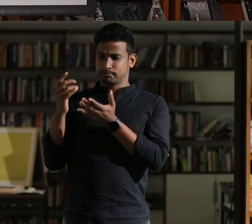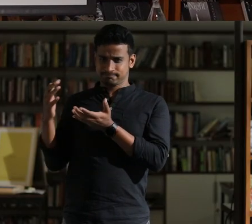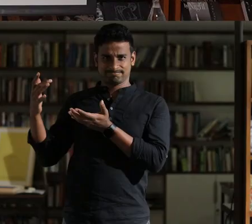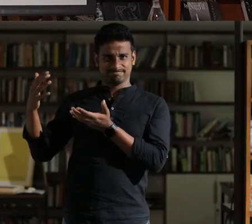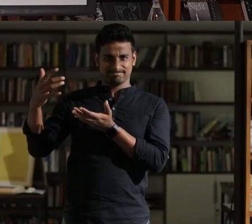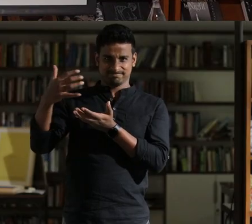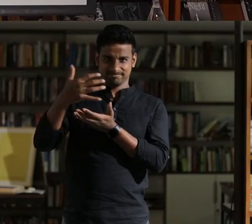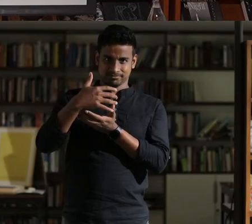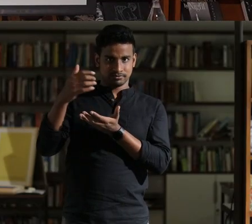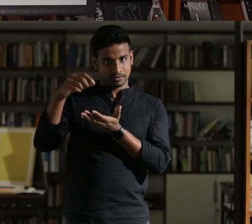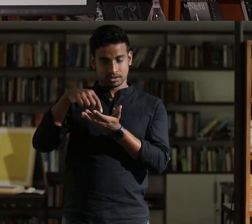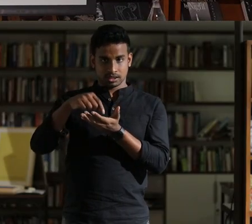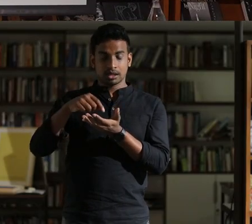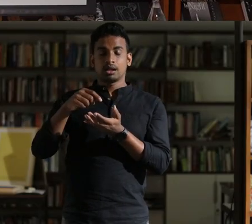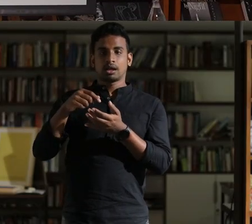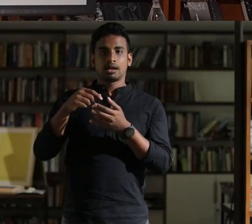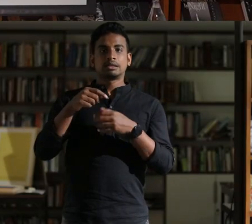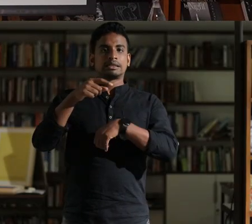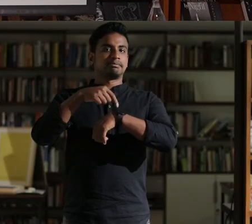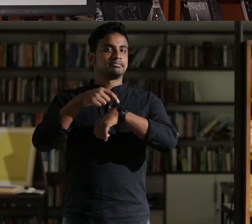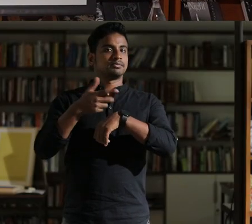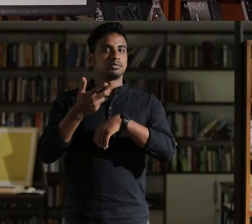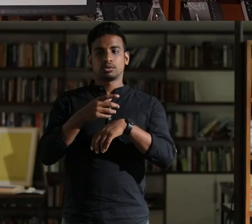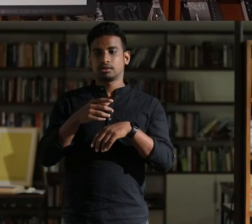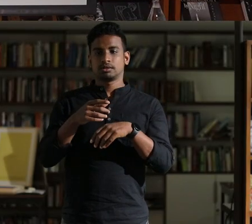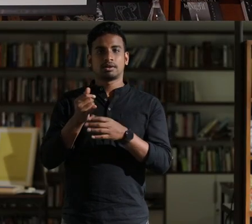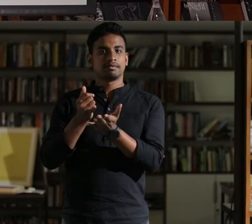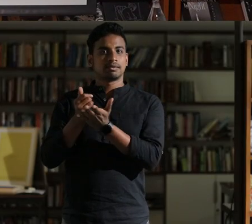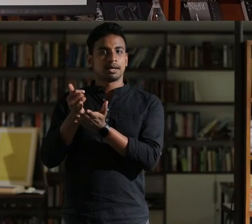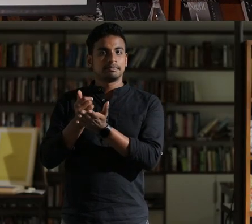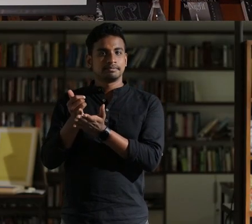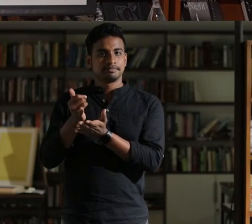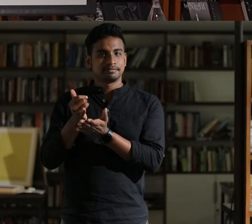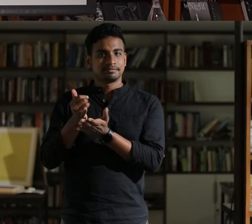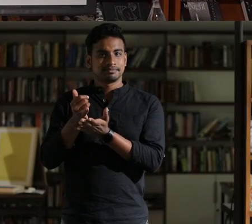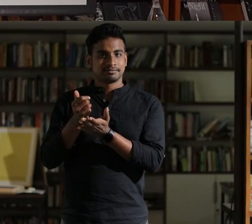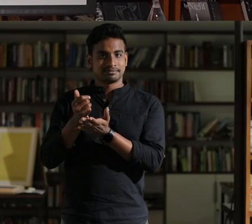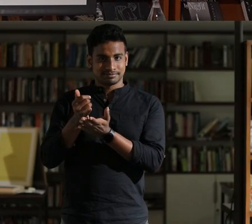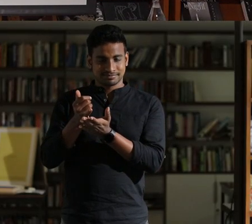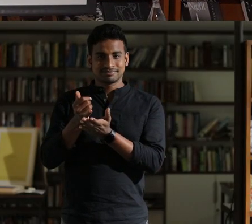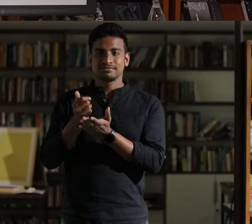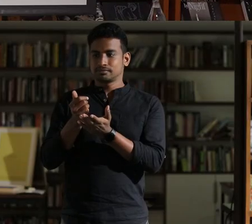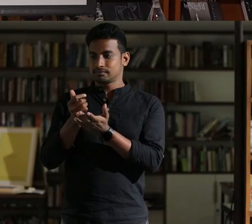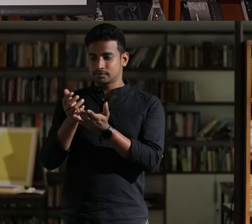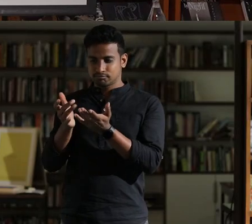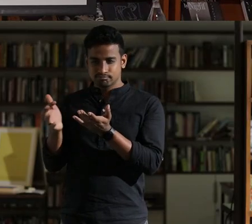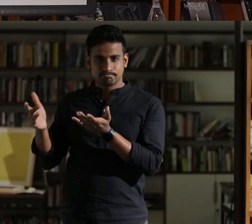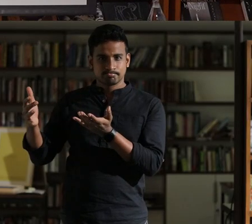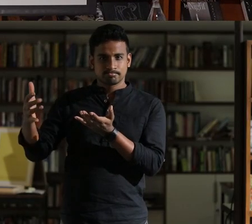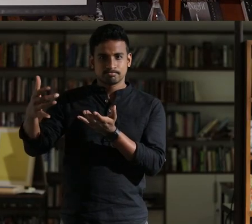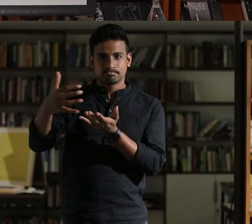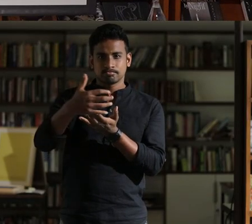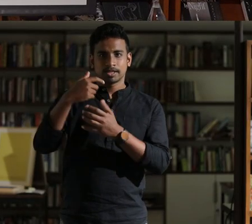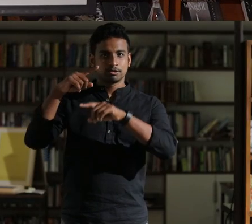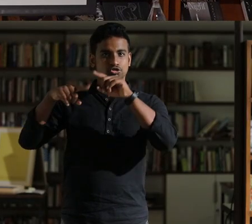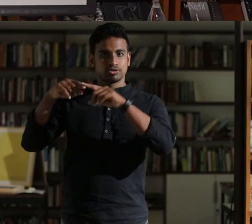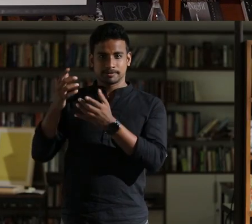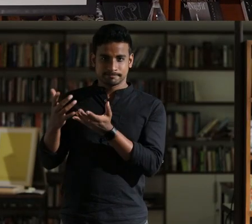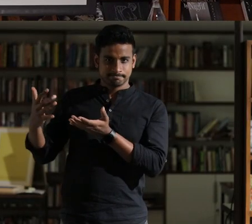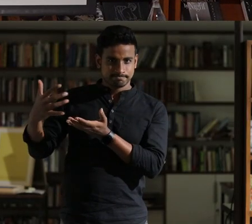collecting farming histories from across 2 districts. So we created